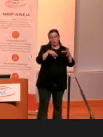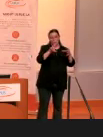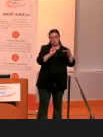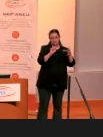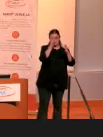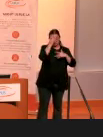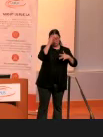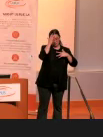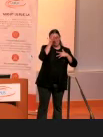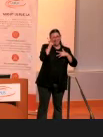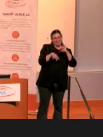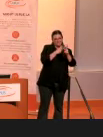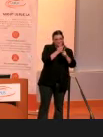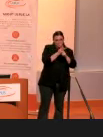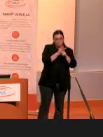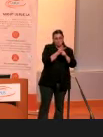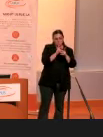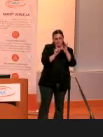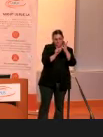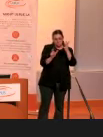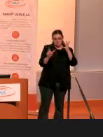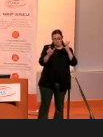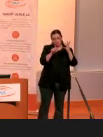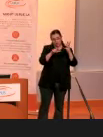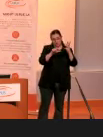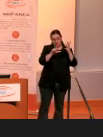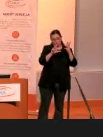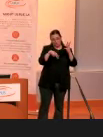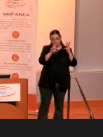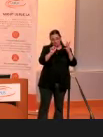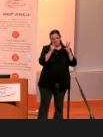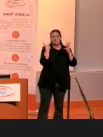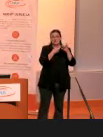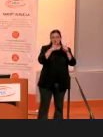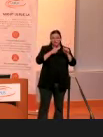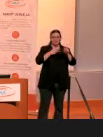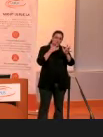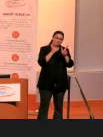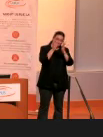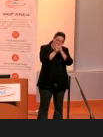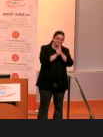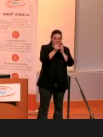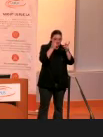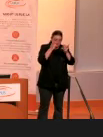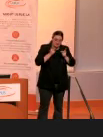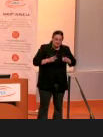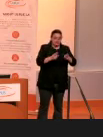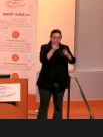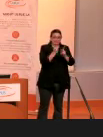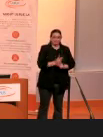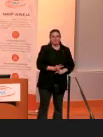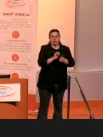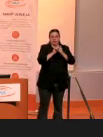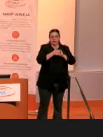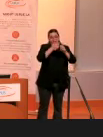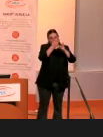of monogenic lupus, and we're trying to fast track new treatments through a series of grants